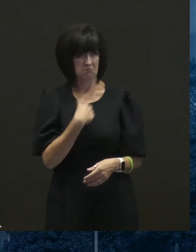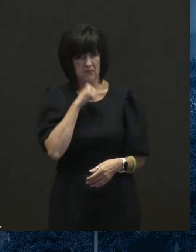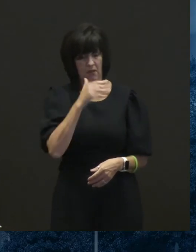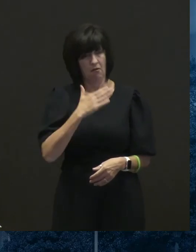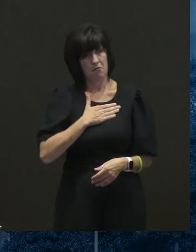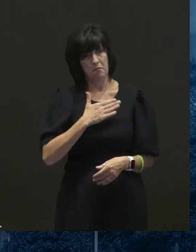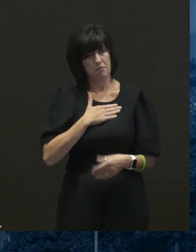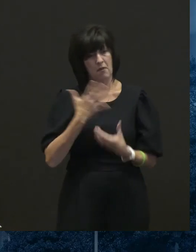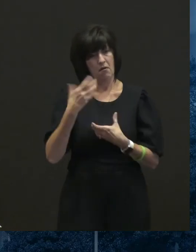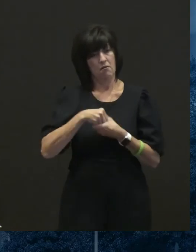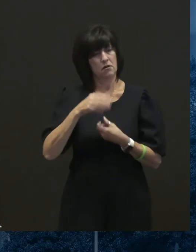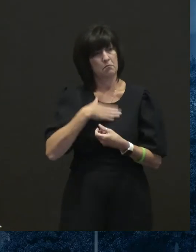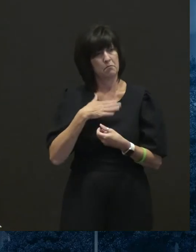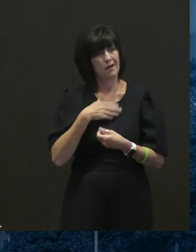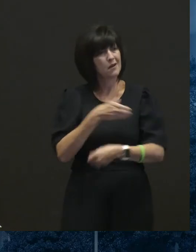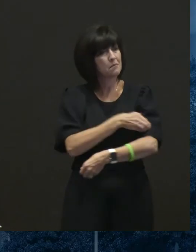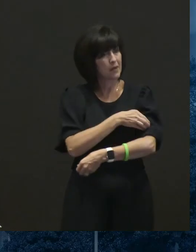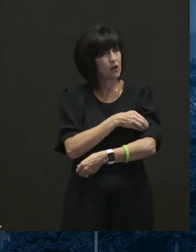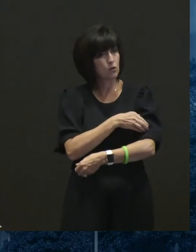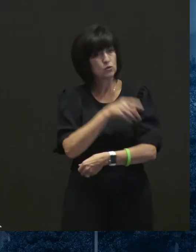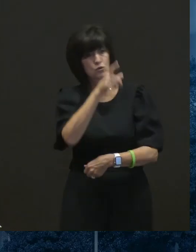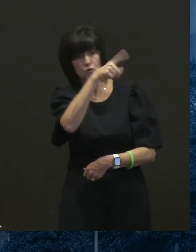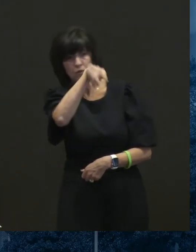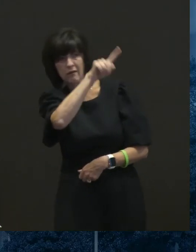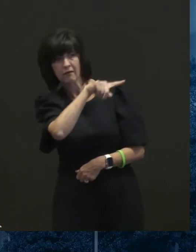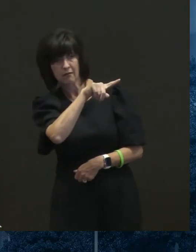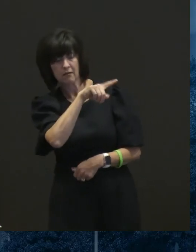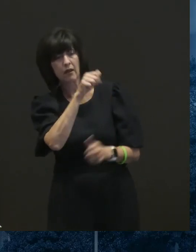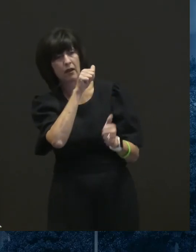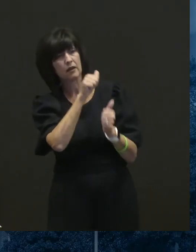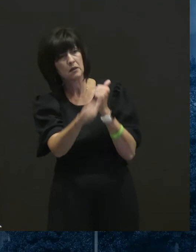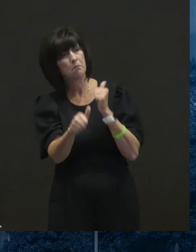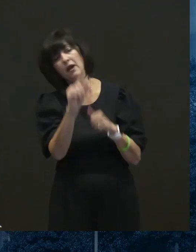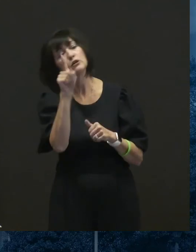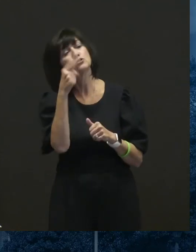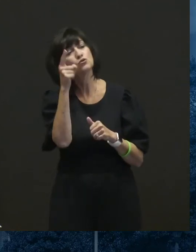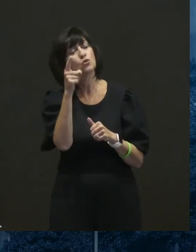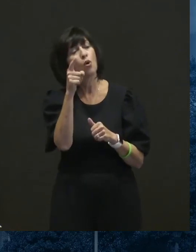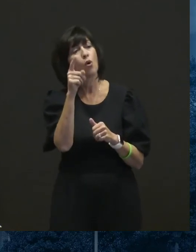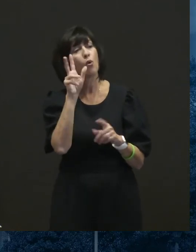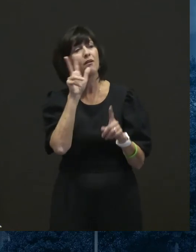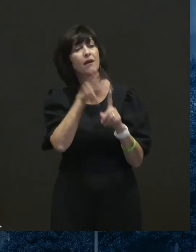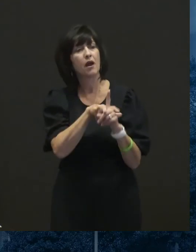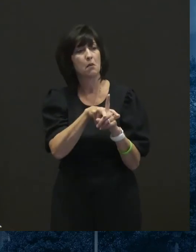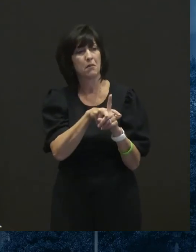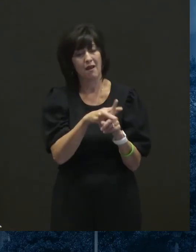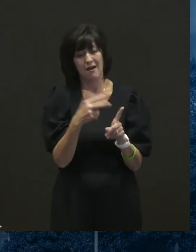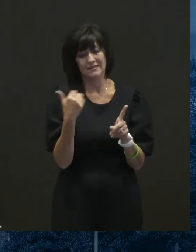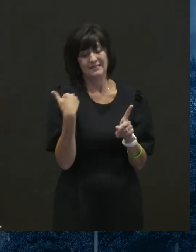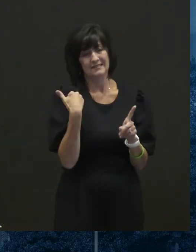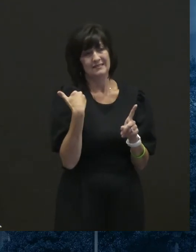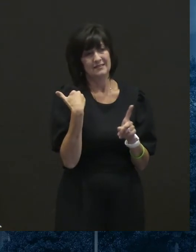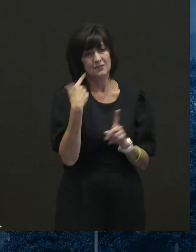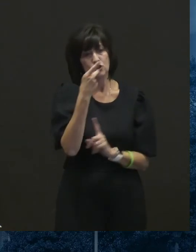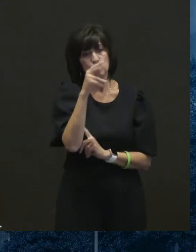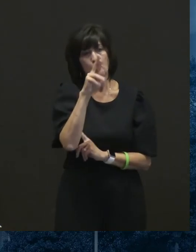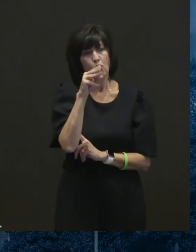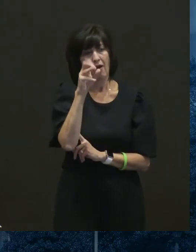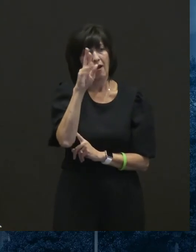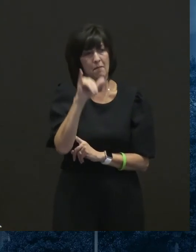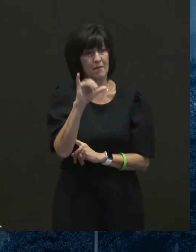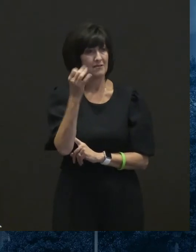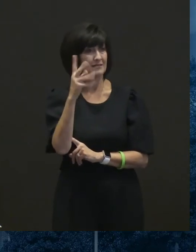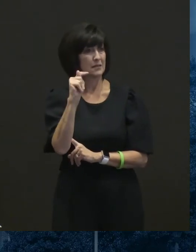it. So the bill that they did pass only applies to the primary we just had and the general election coming up. And